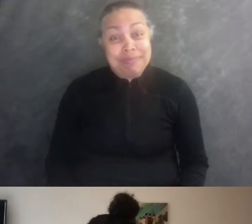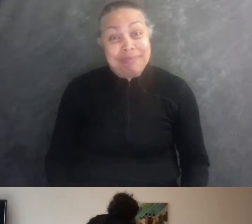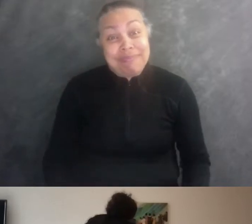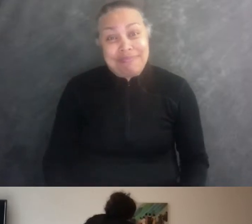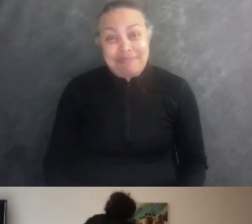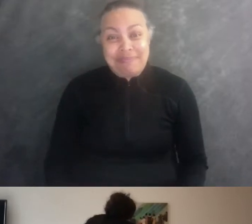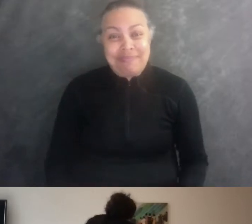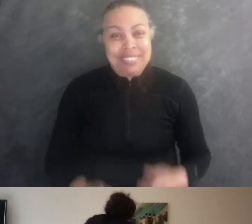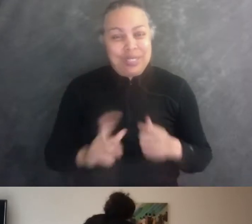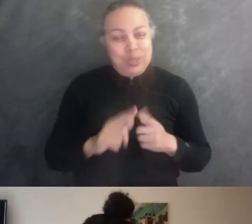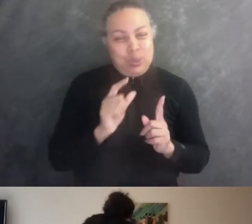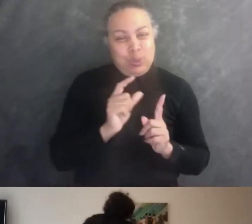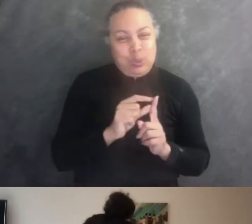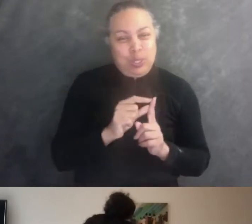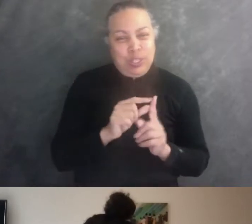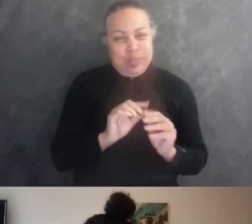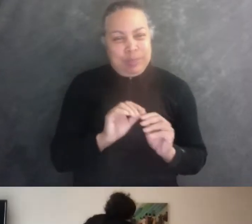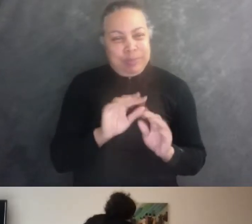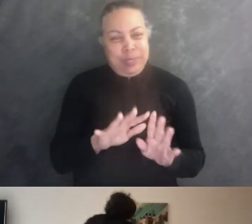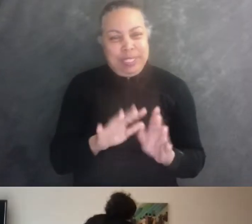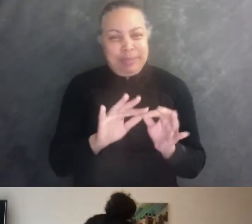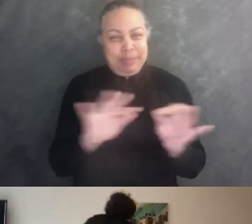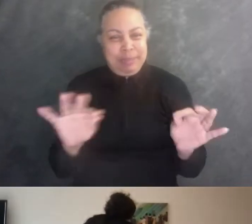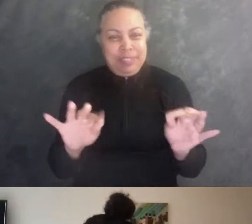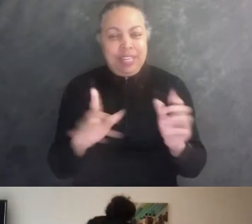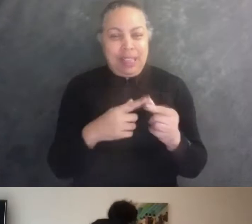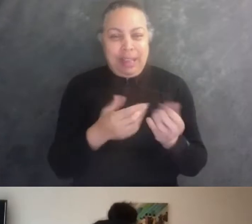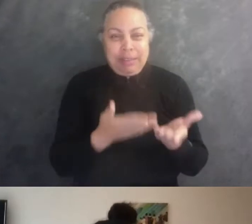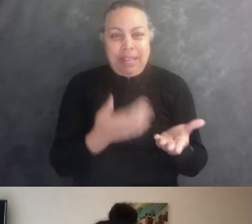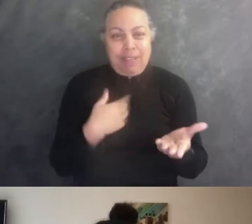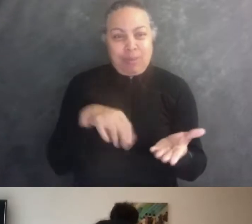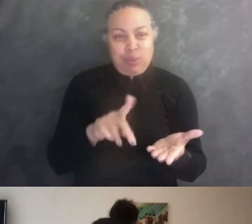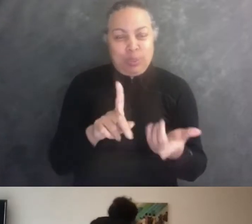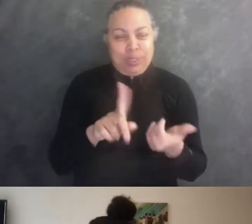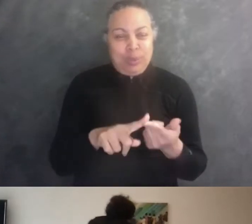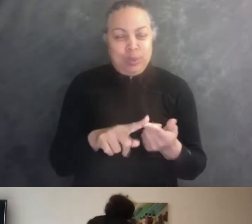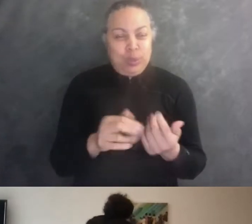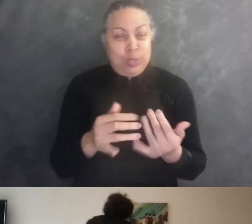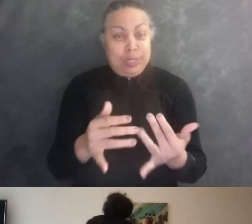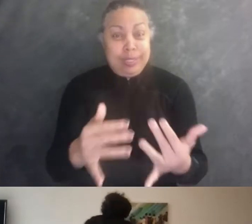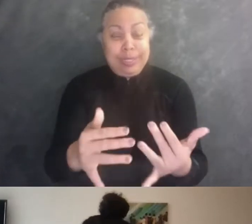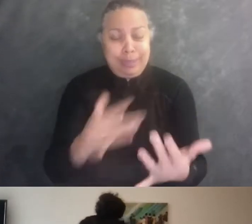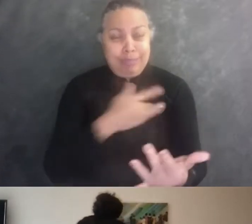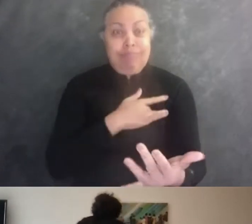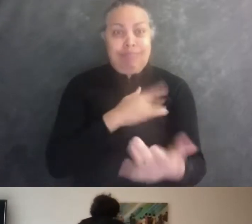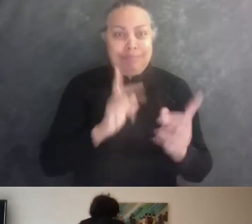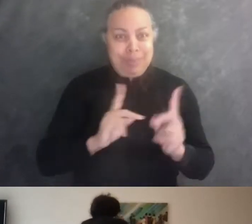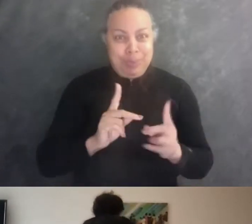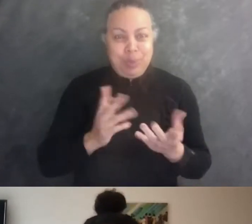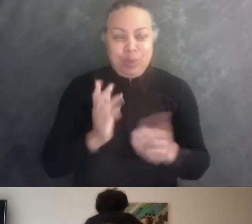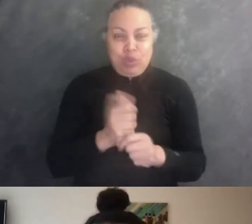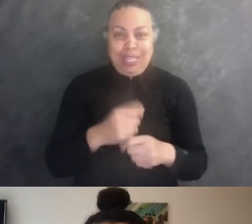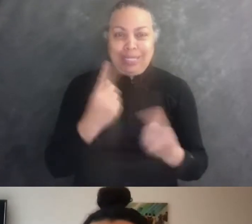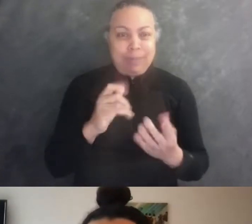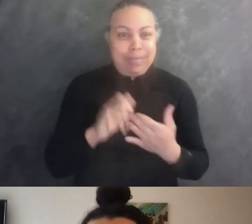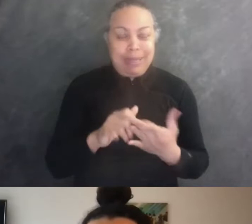to put words in a situation where they have opportunity to create something that you actually, that has never